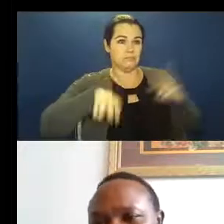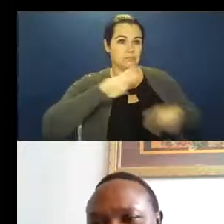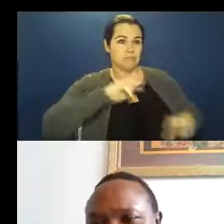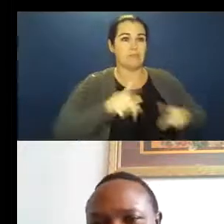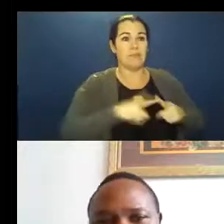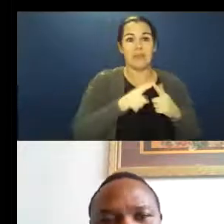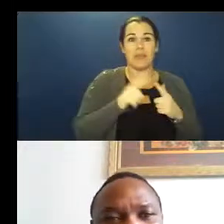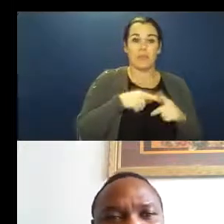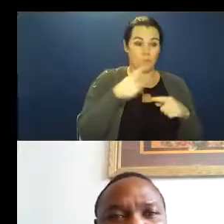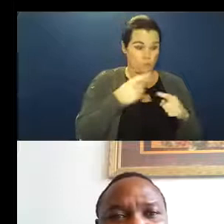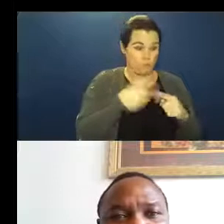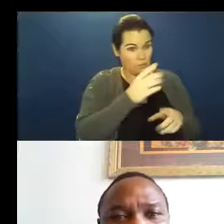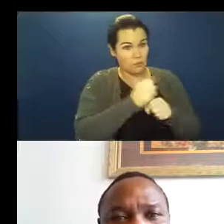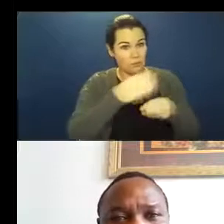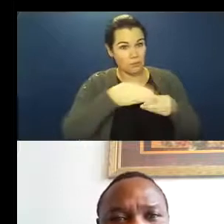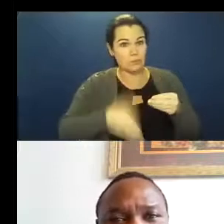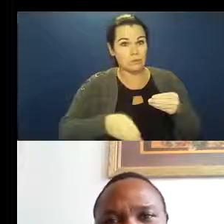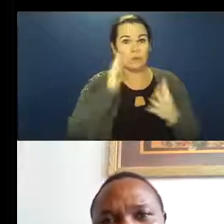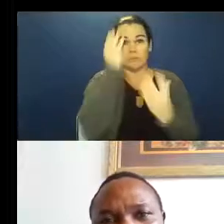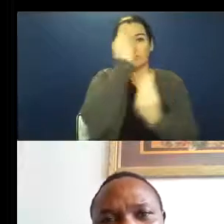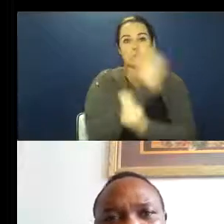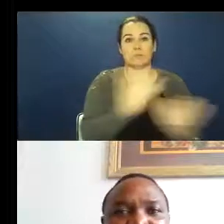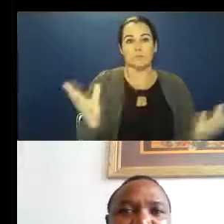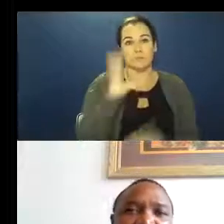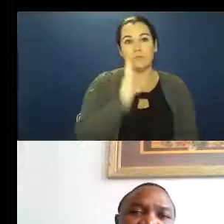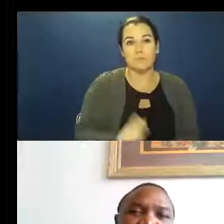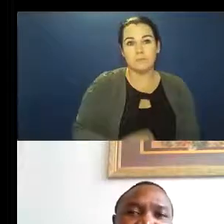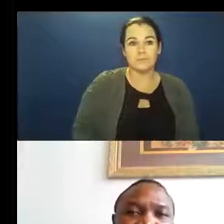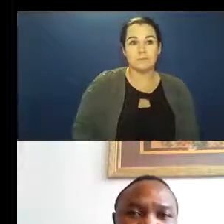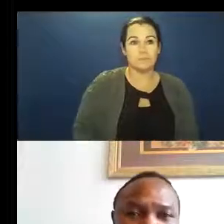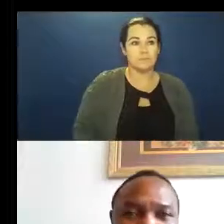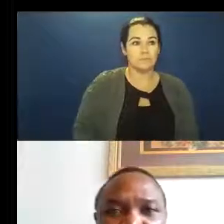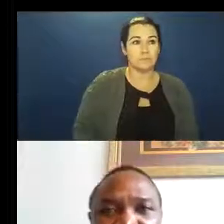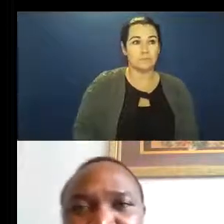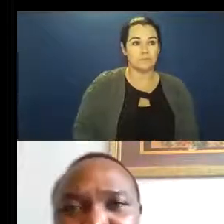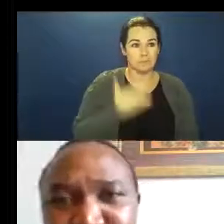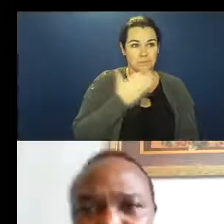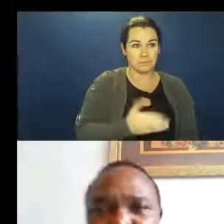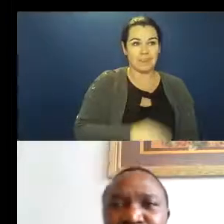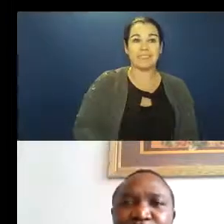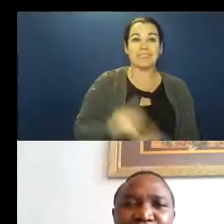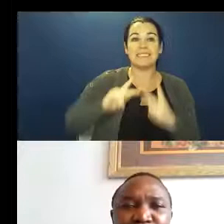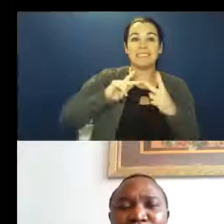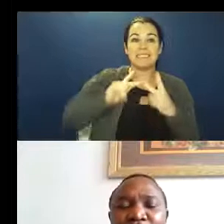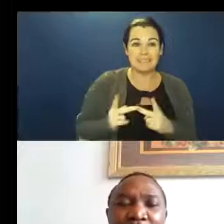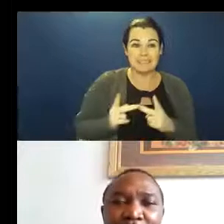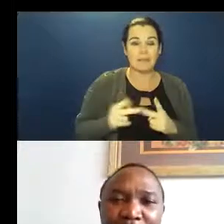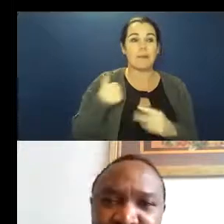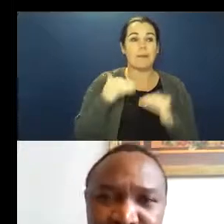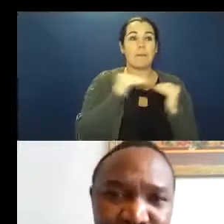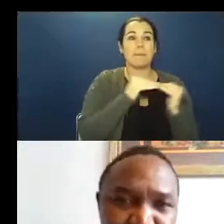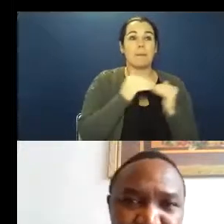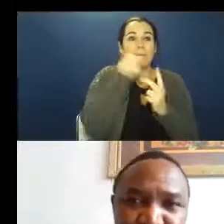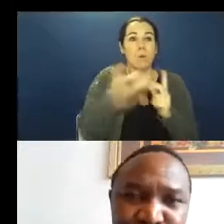disseminate the results. So the second one, yeah, we have the peer multiple mentor model.